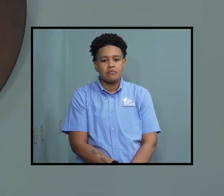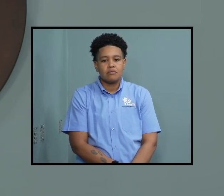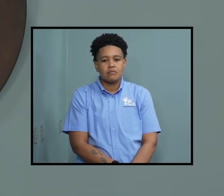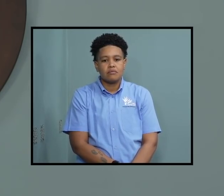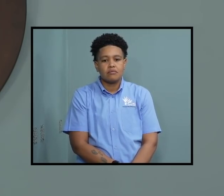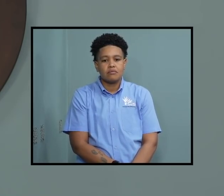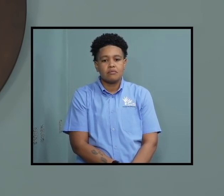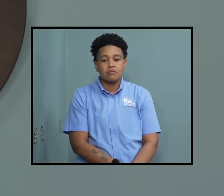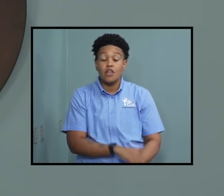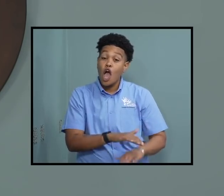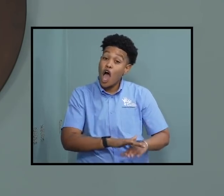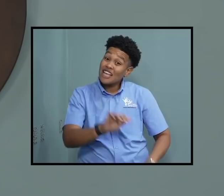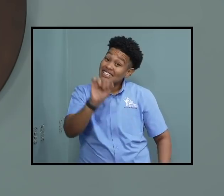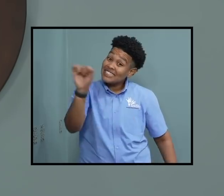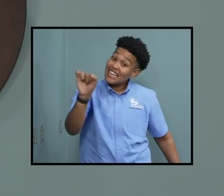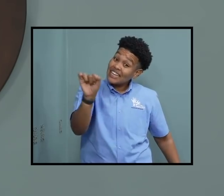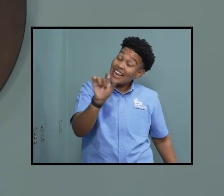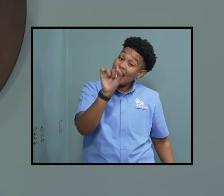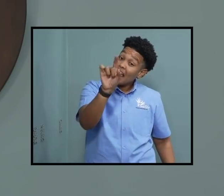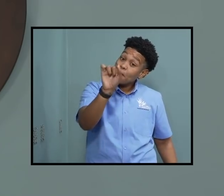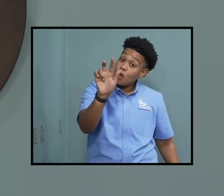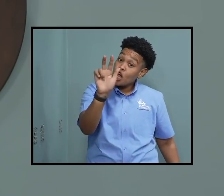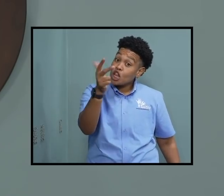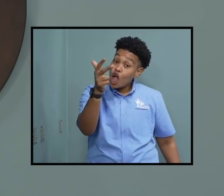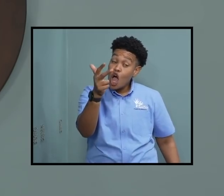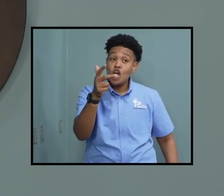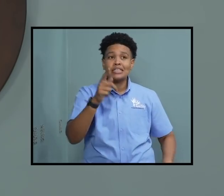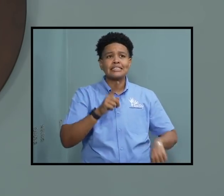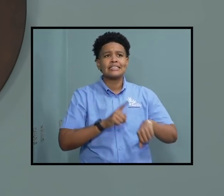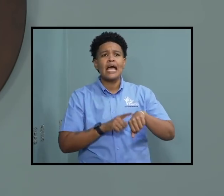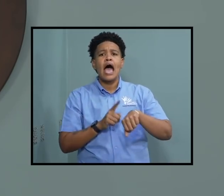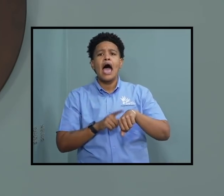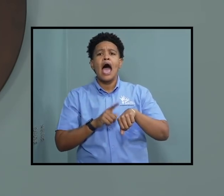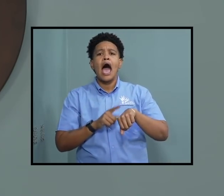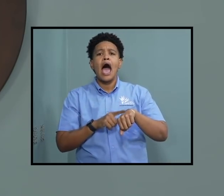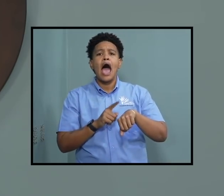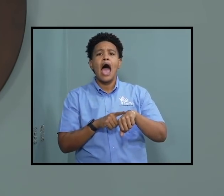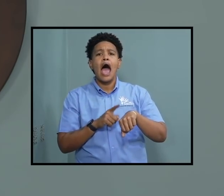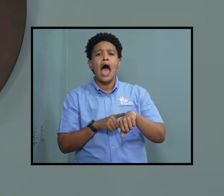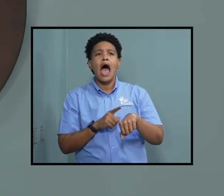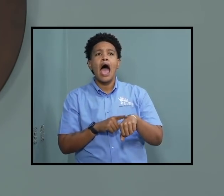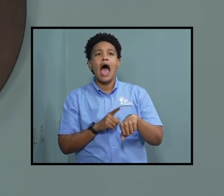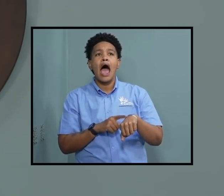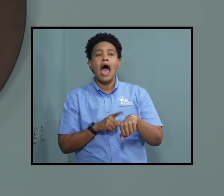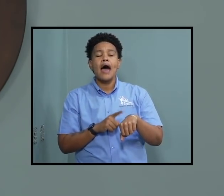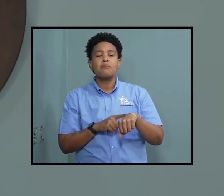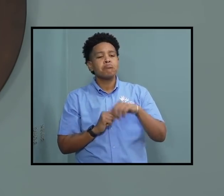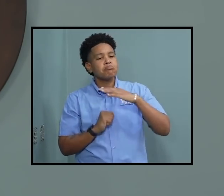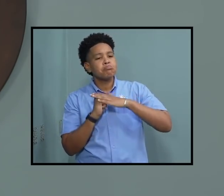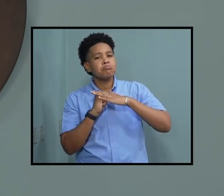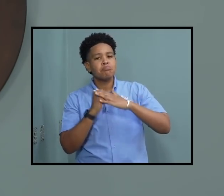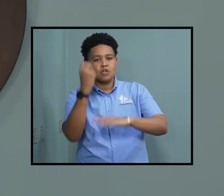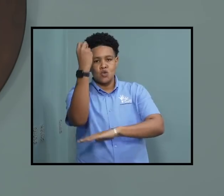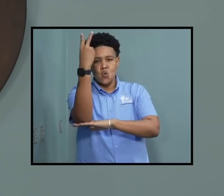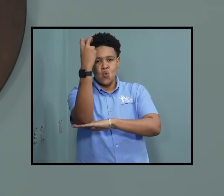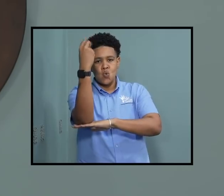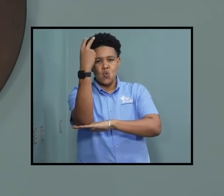On Saturday, April 3rd, the curfew will begin at